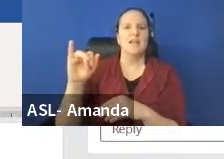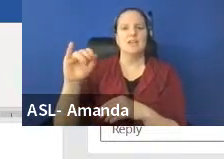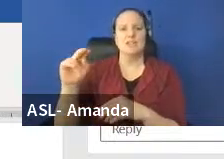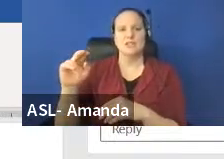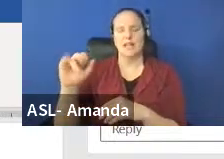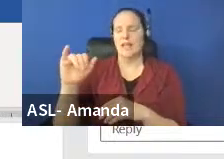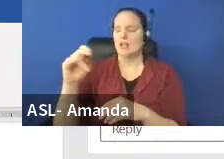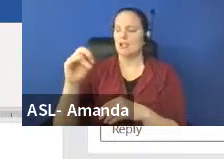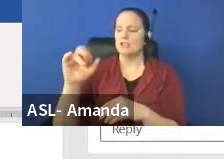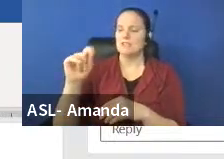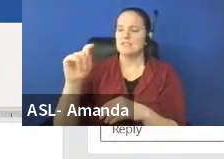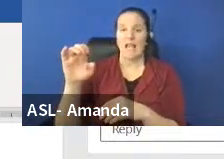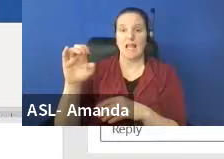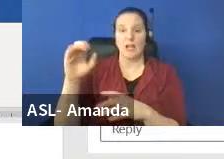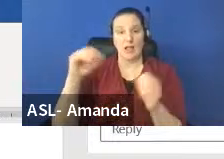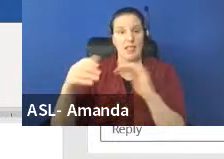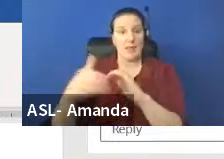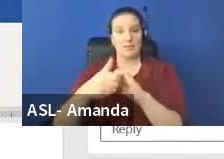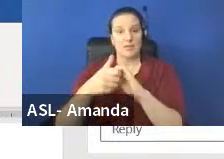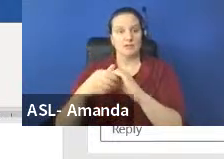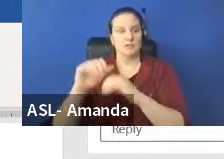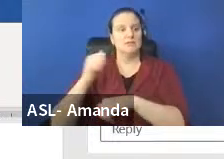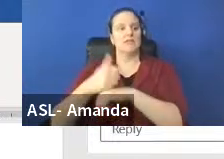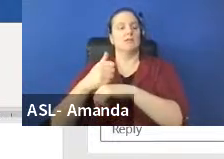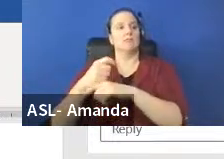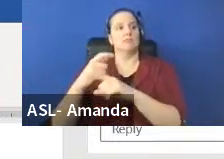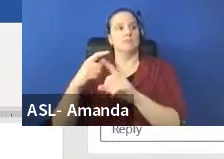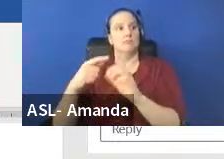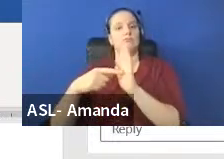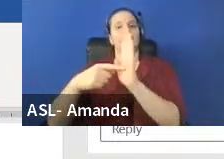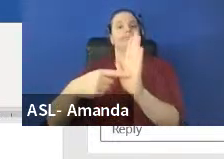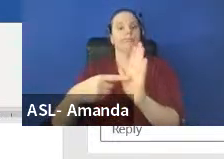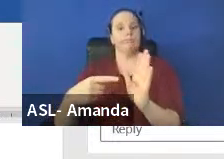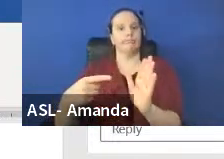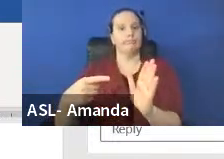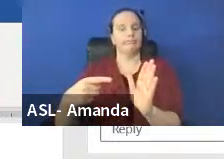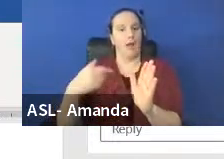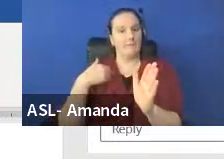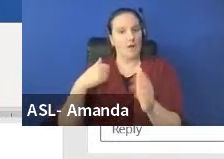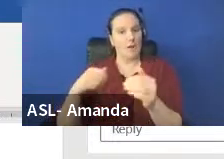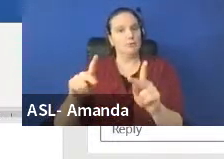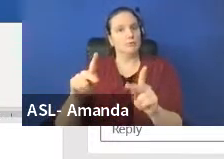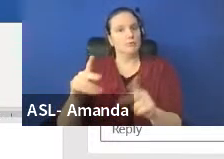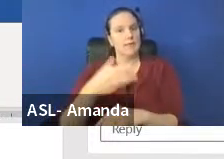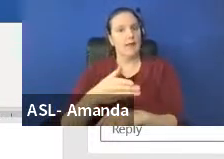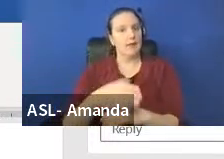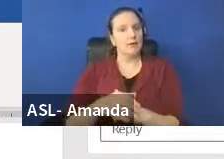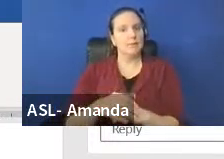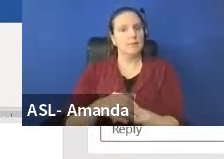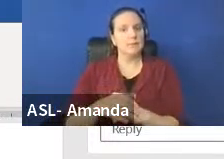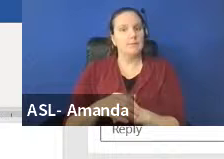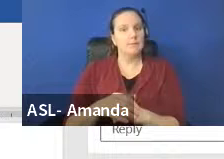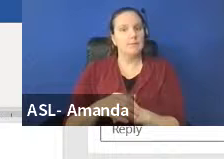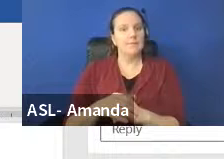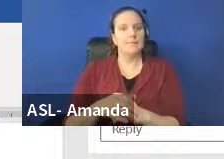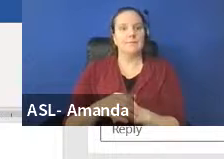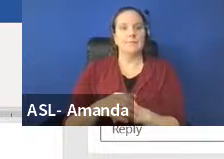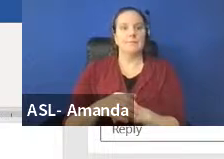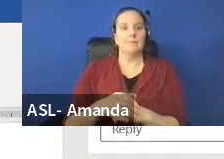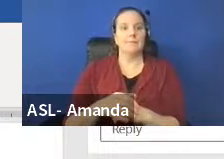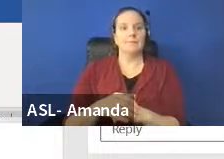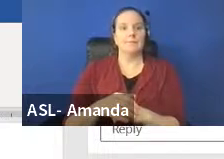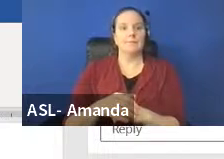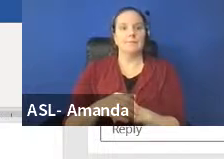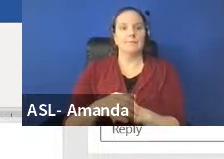set a precedent. So I think there really is an opportunity there. And so don't just be limited